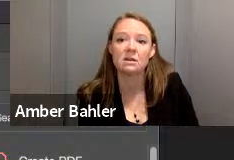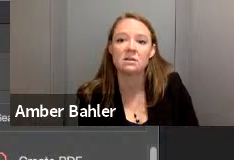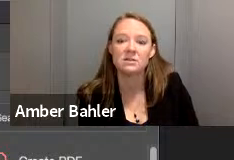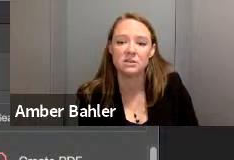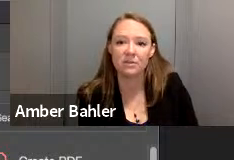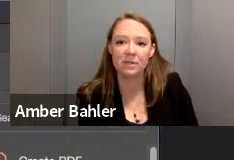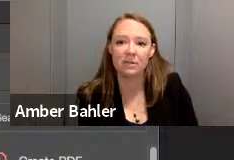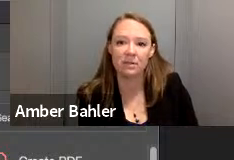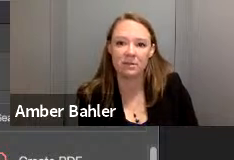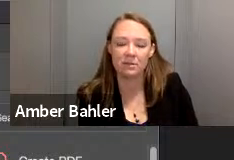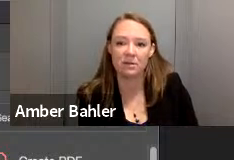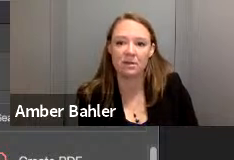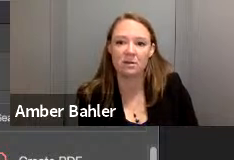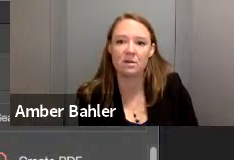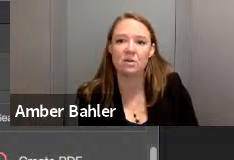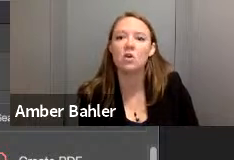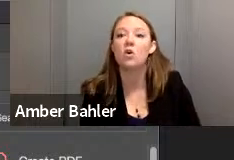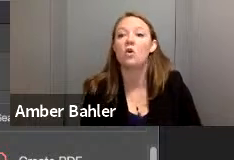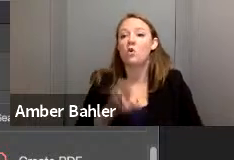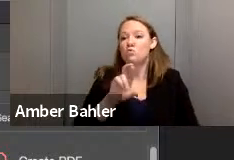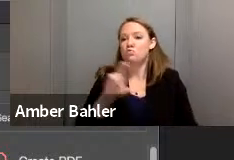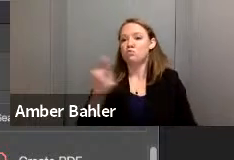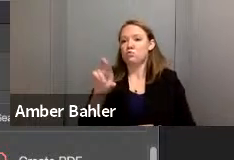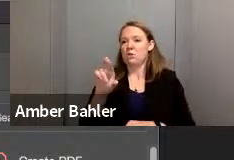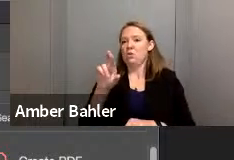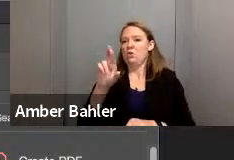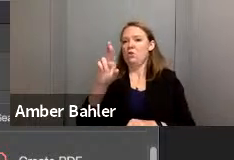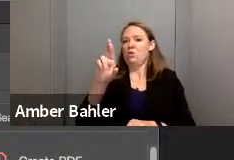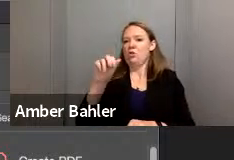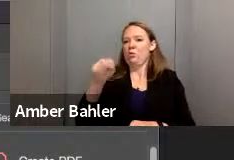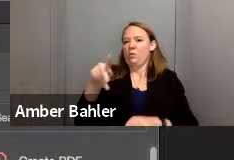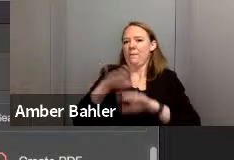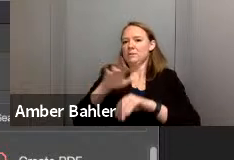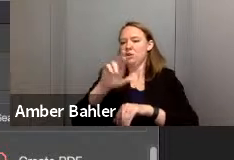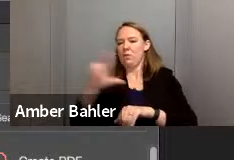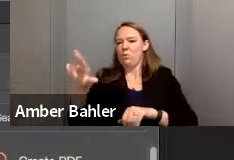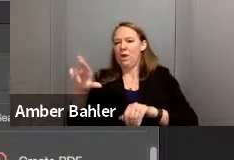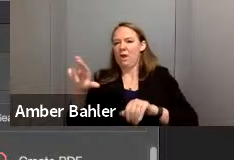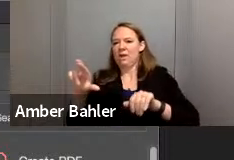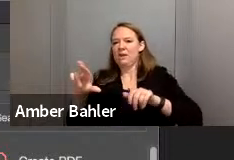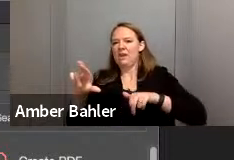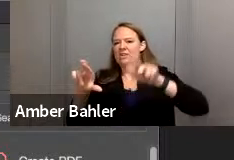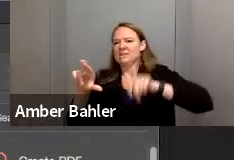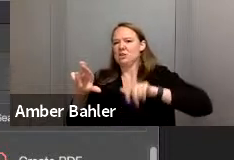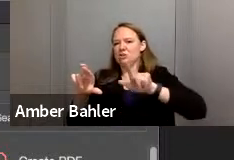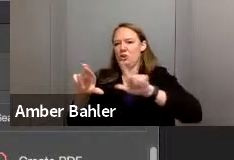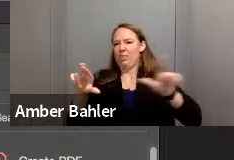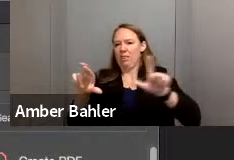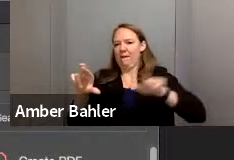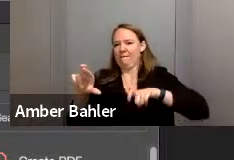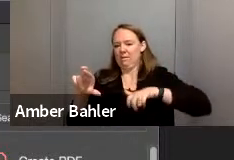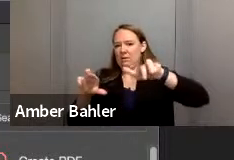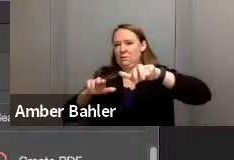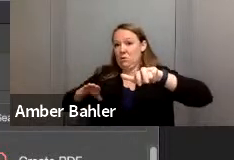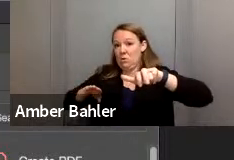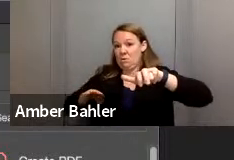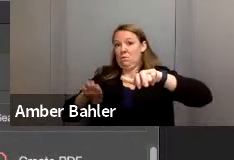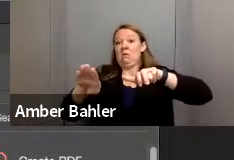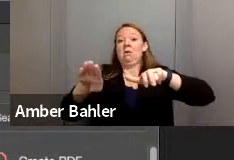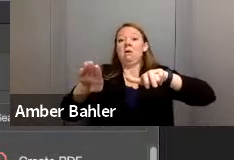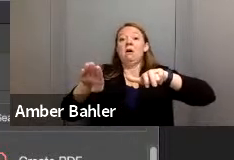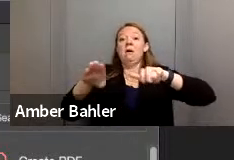Whoop. Yeah, the ramp is on the right and the stairs are on the left in this image. So before you